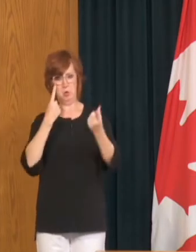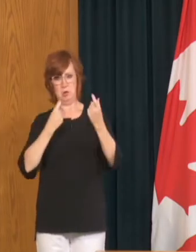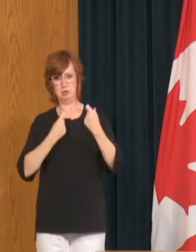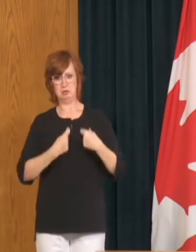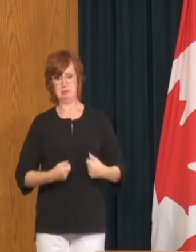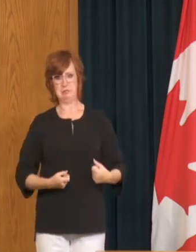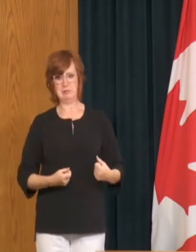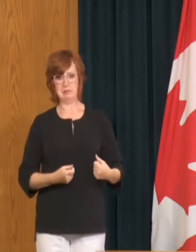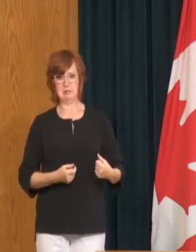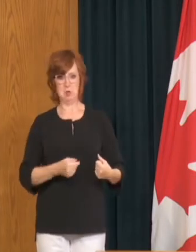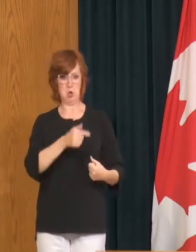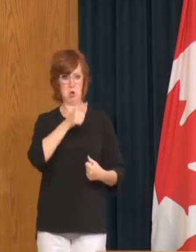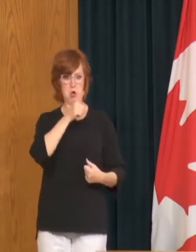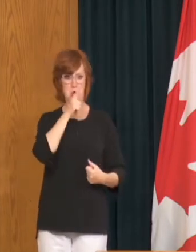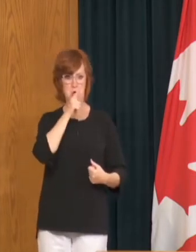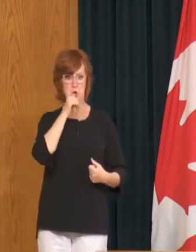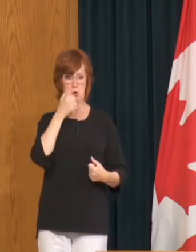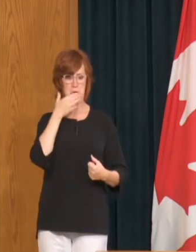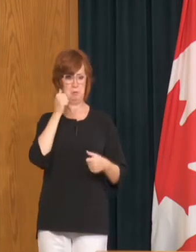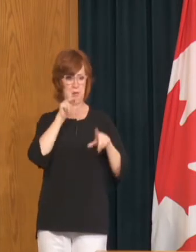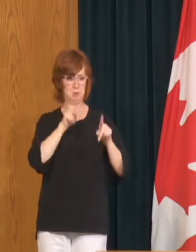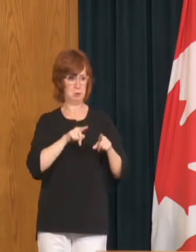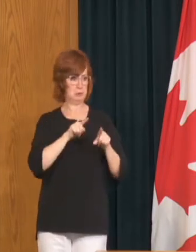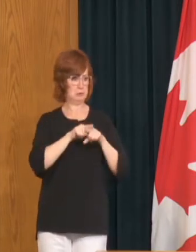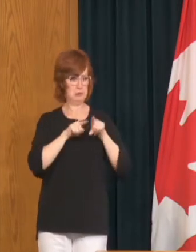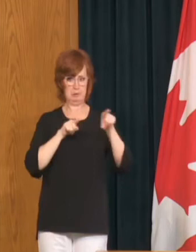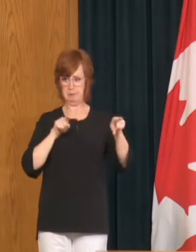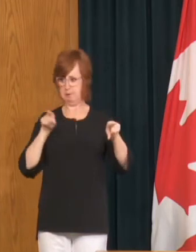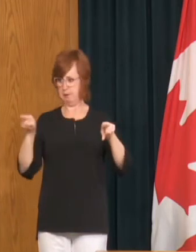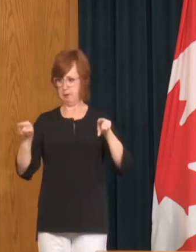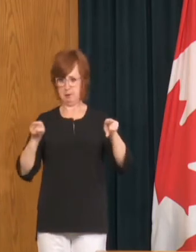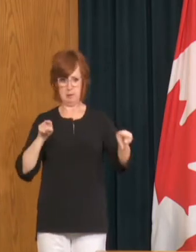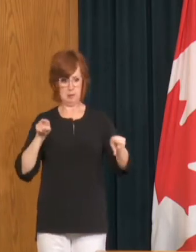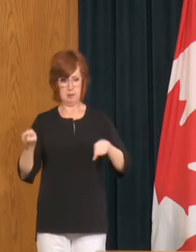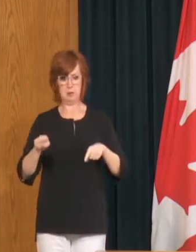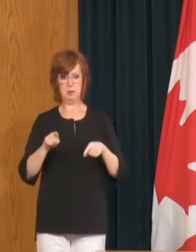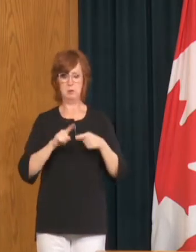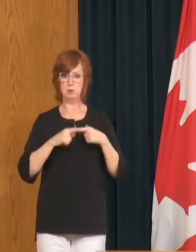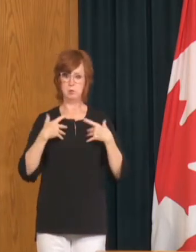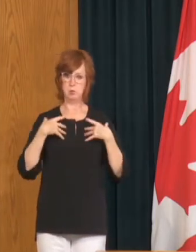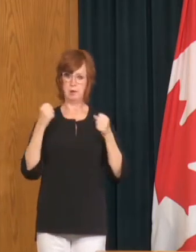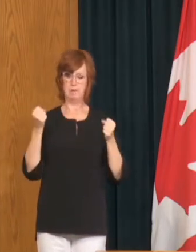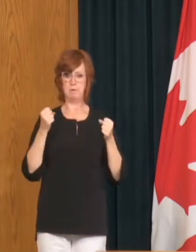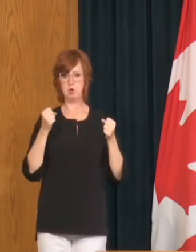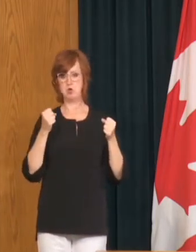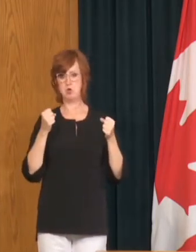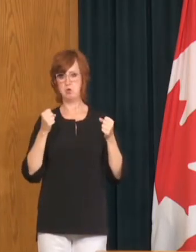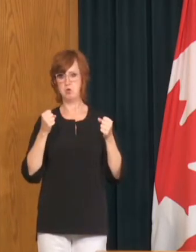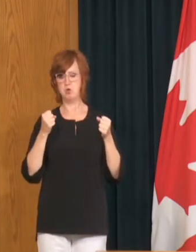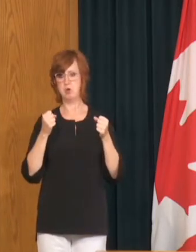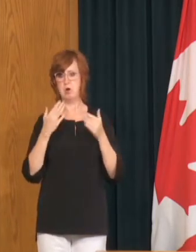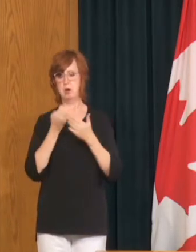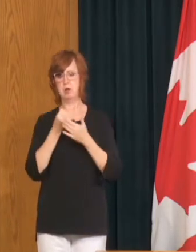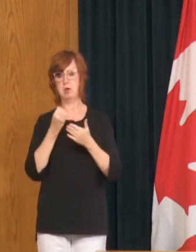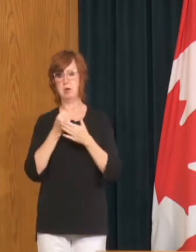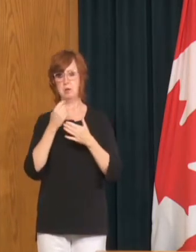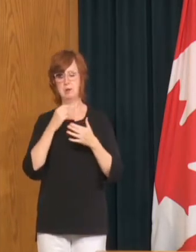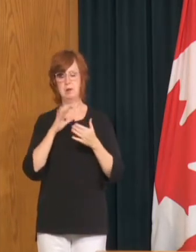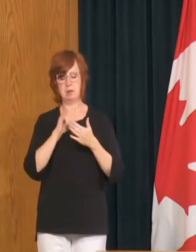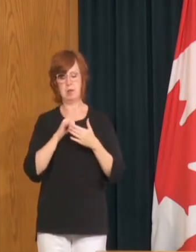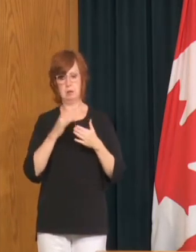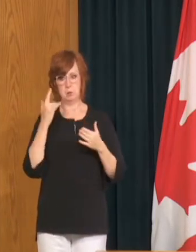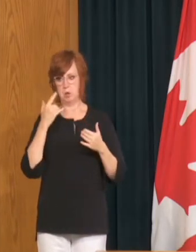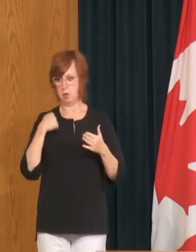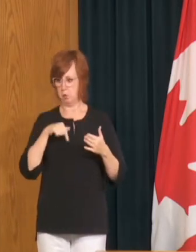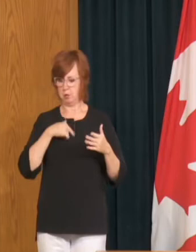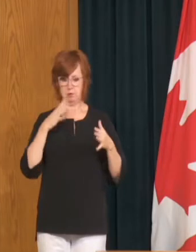province, is who is best to assist in recovering the economy here in Saskatchewan. That's why we made the infrastructure investment. That's